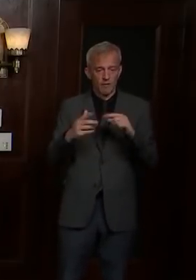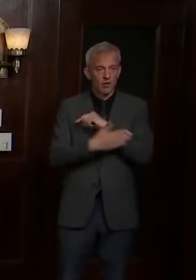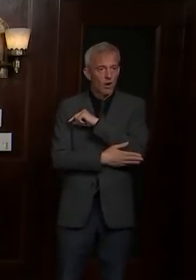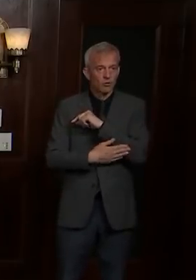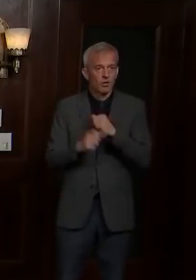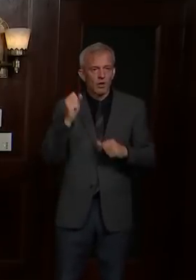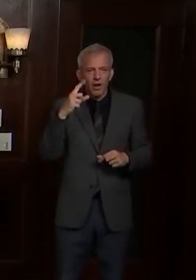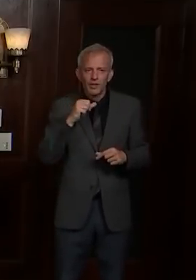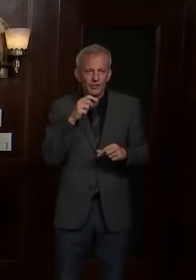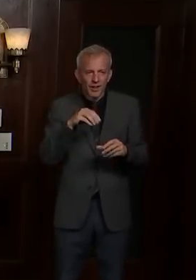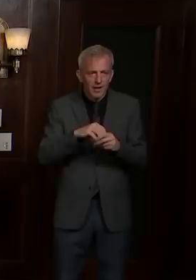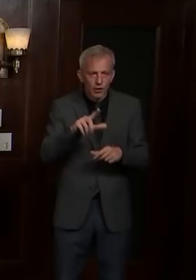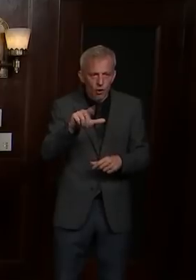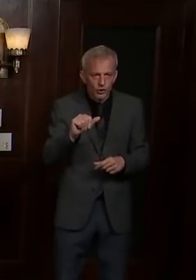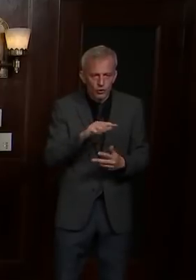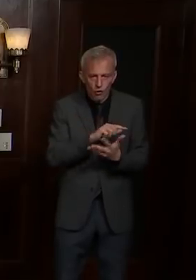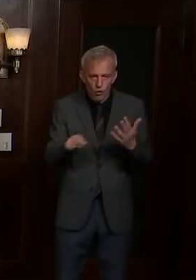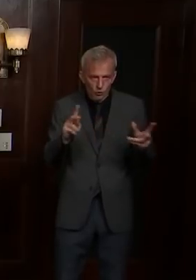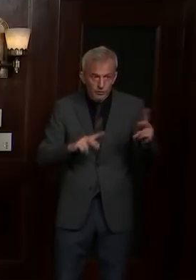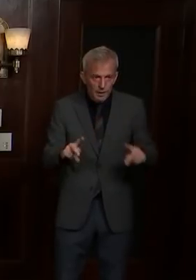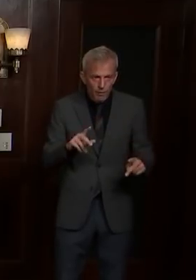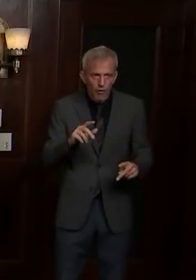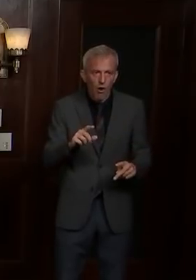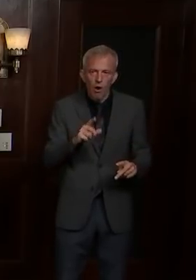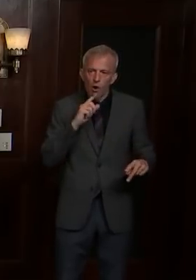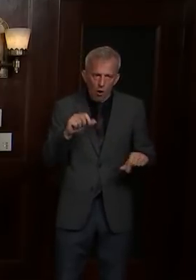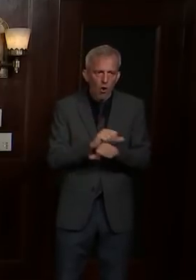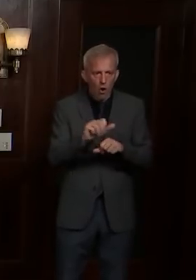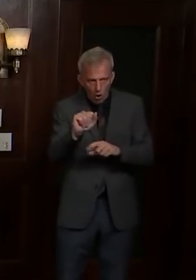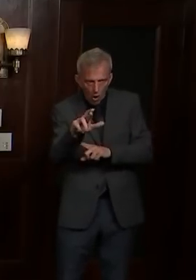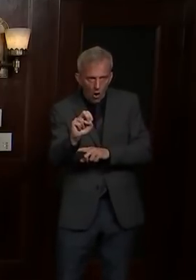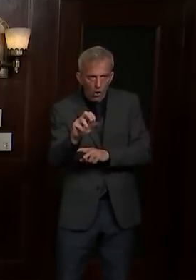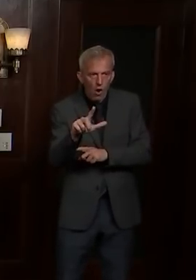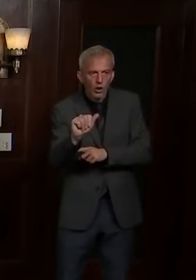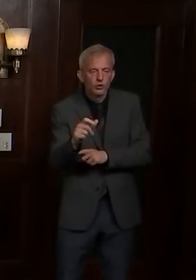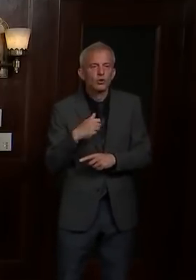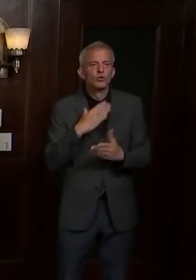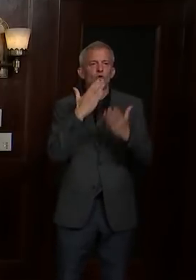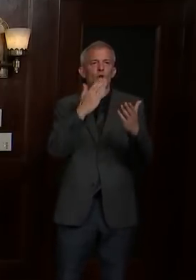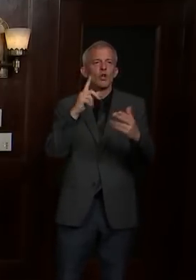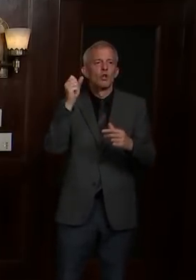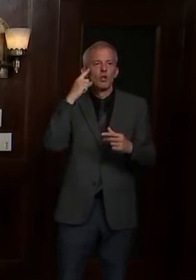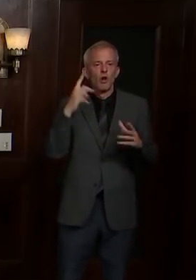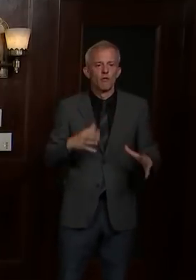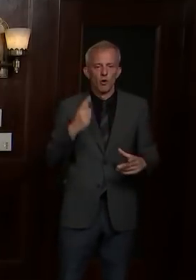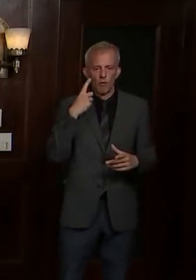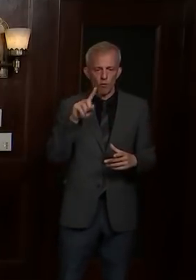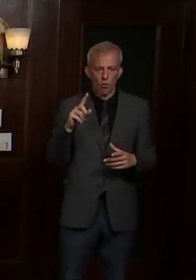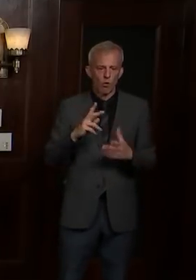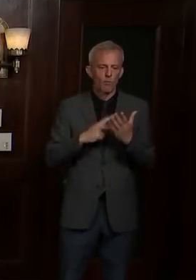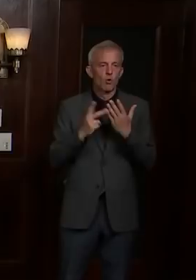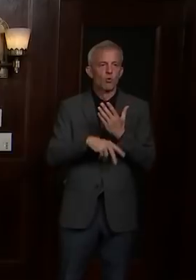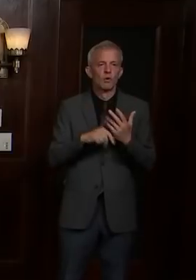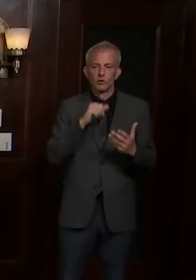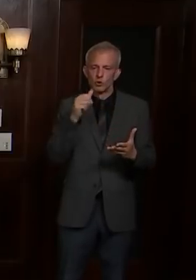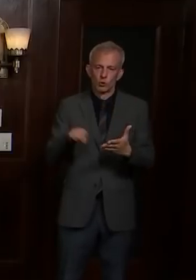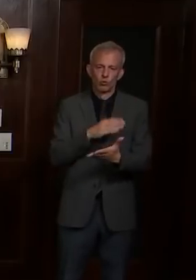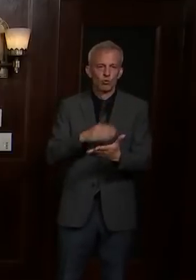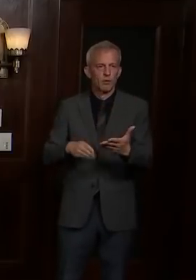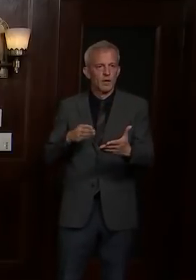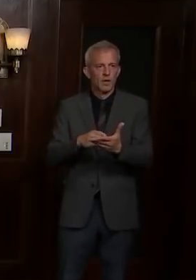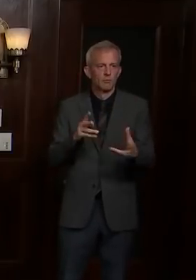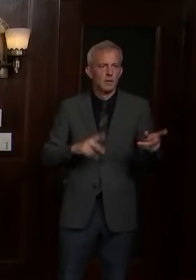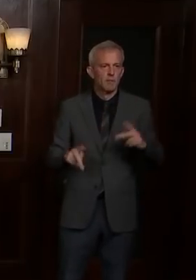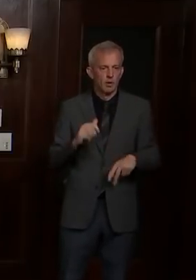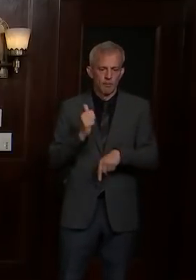Governor Newsom. Like our programs that do not discriminate based on who you are, we want to keep our businesses alive during this critical